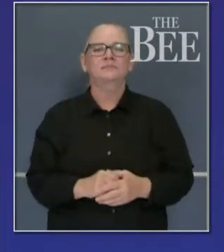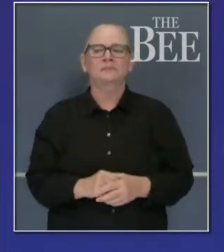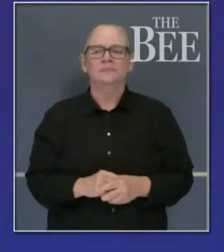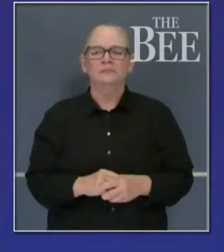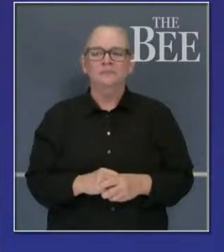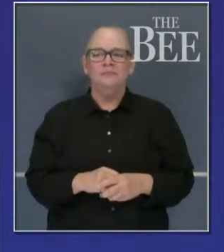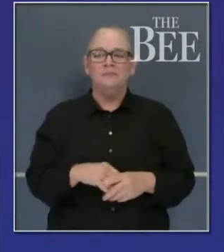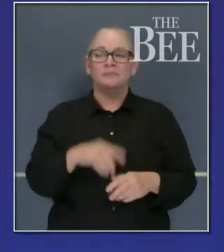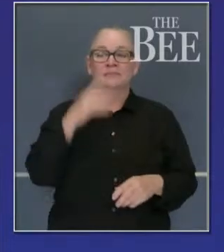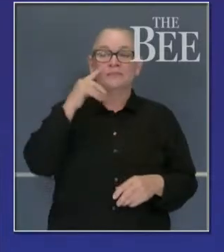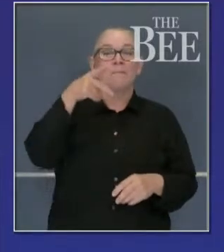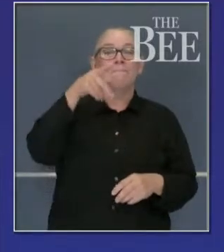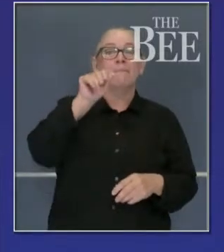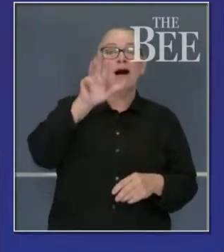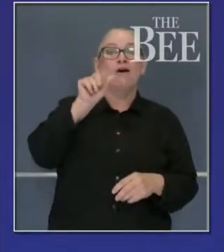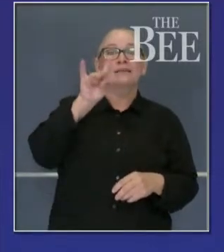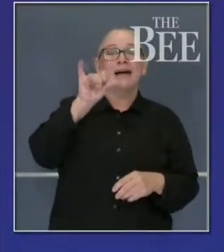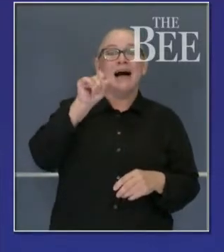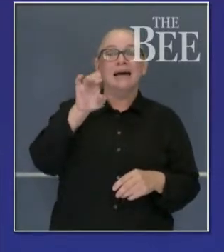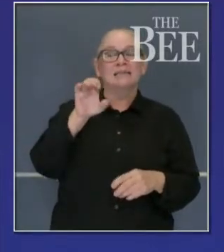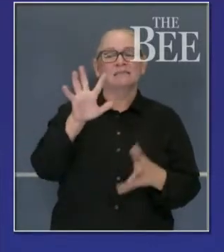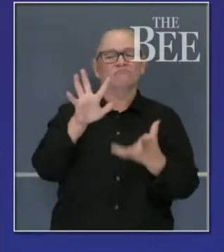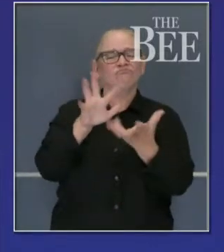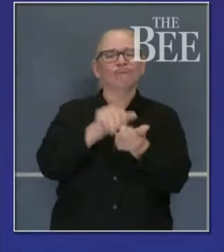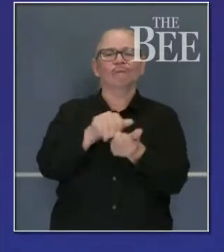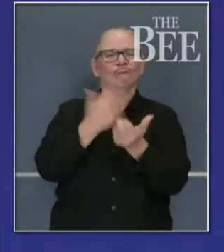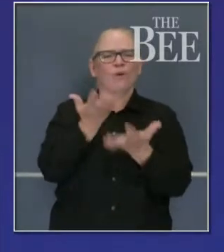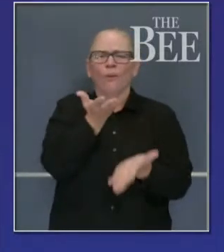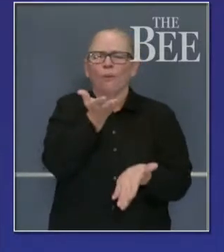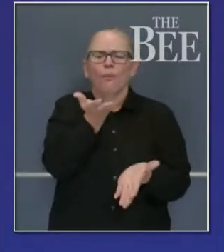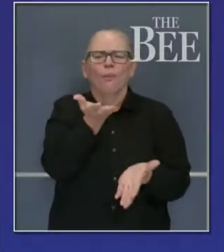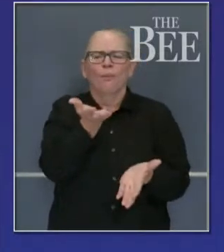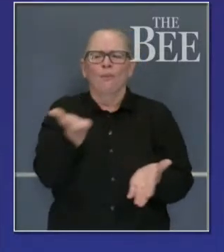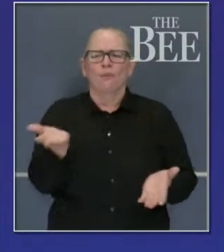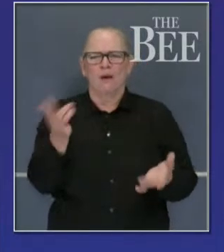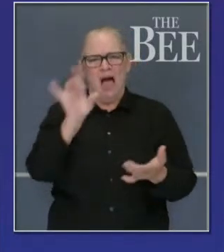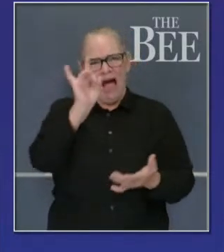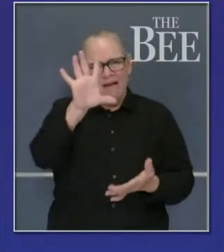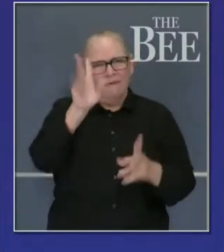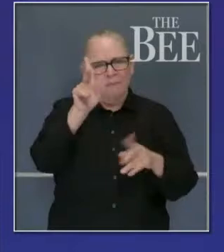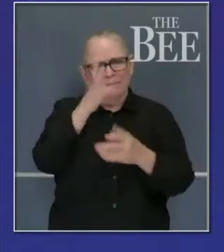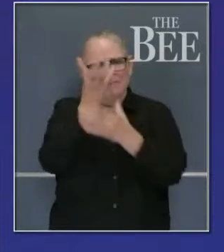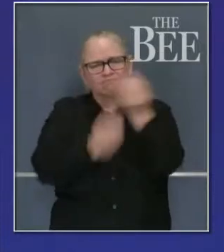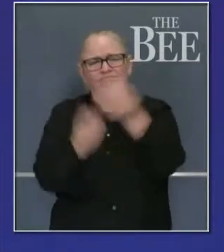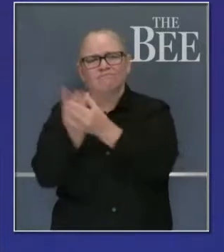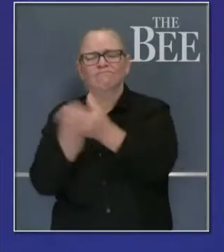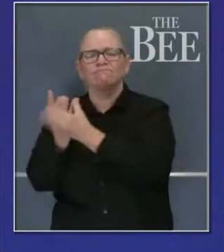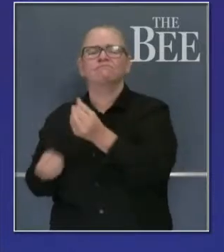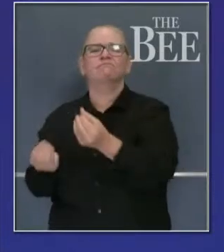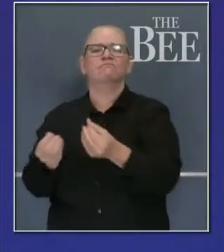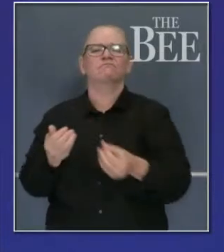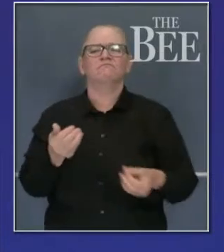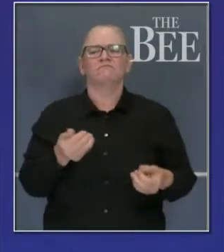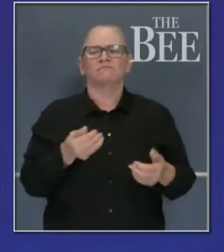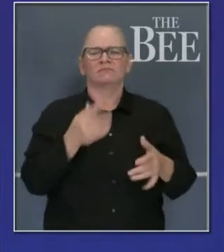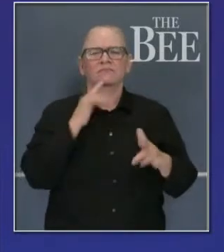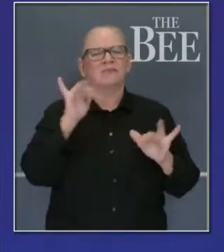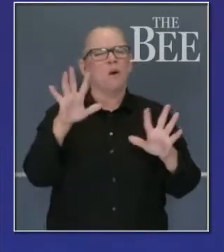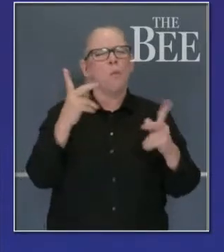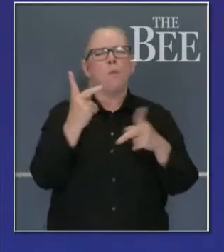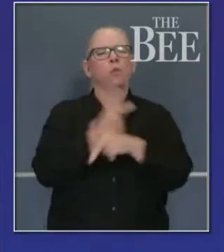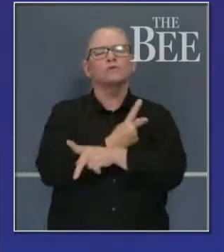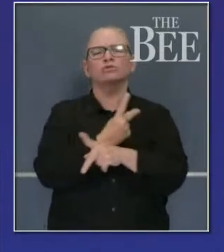around Paradise related to that fire. 85 lives have lost. That being one of the most destructive and devastating